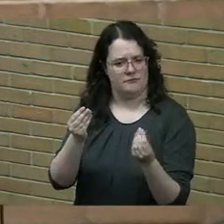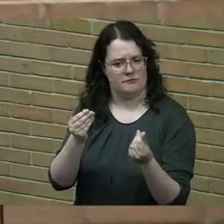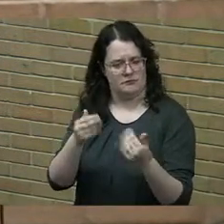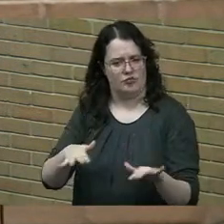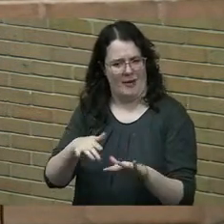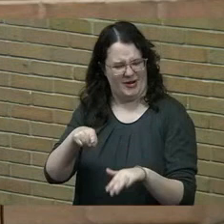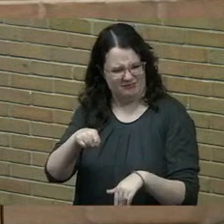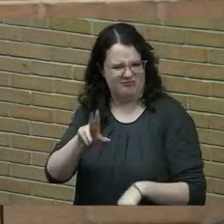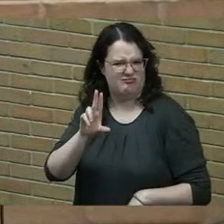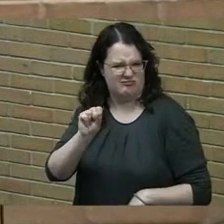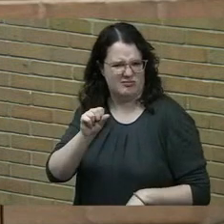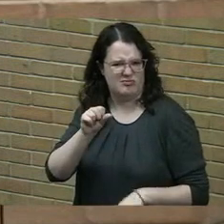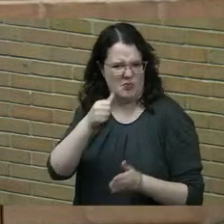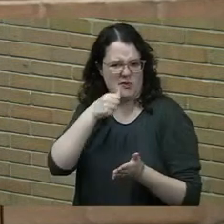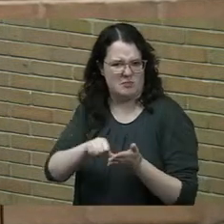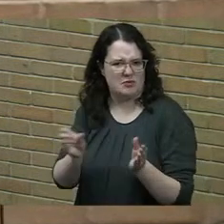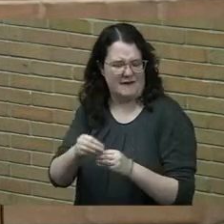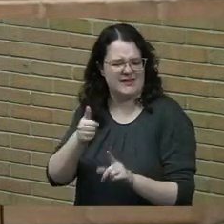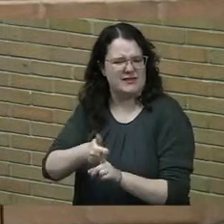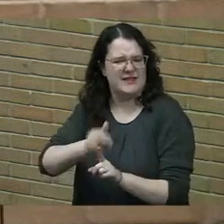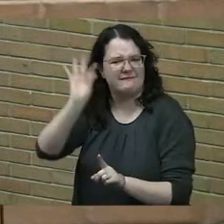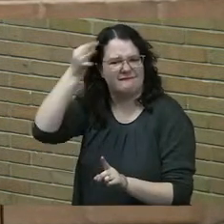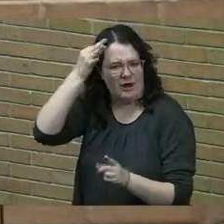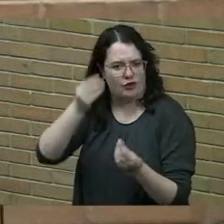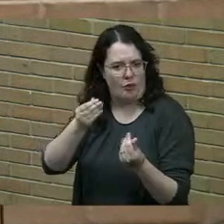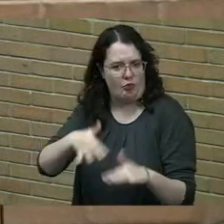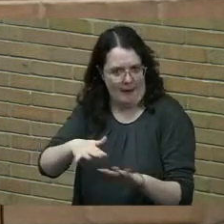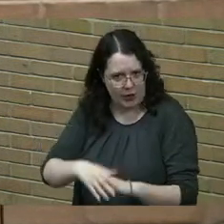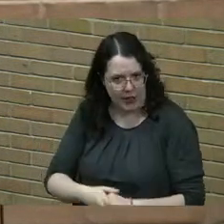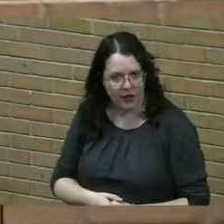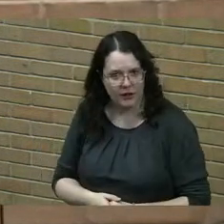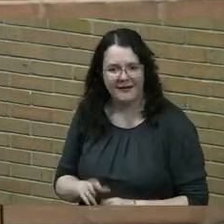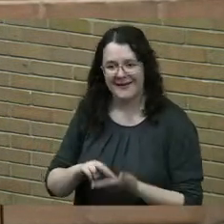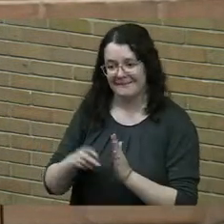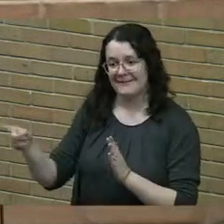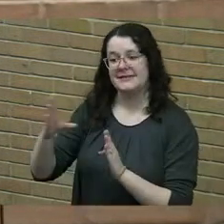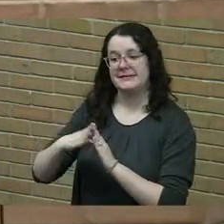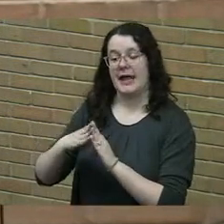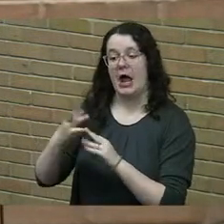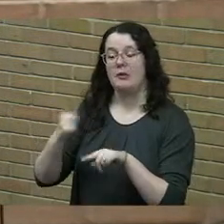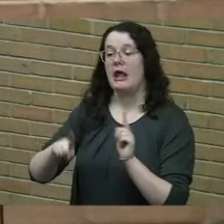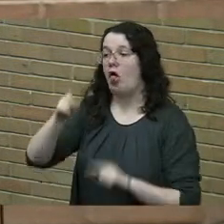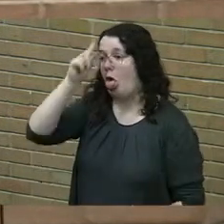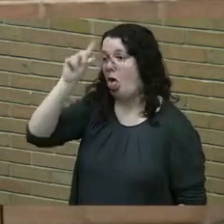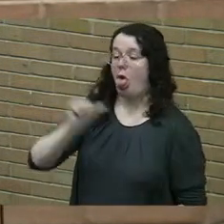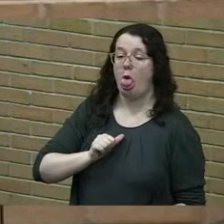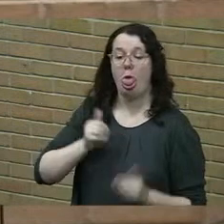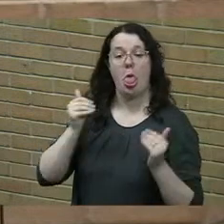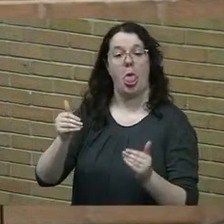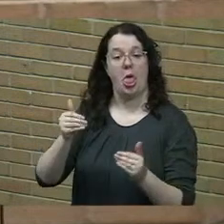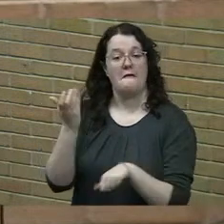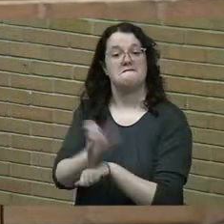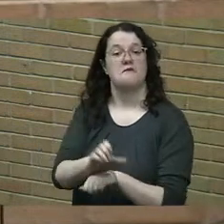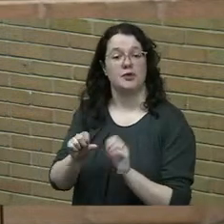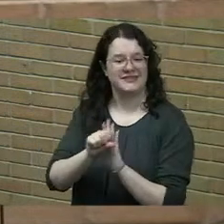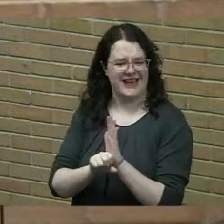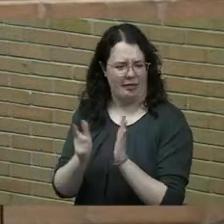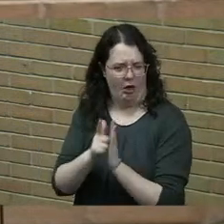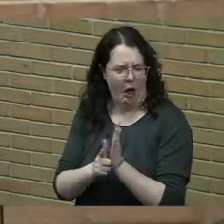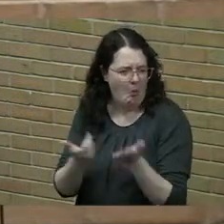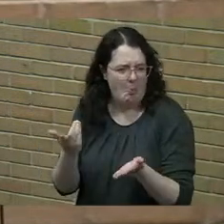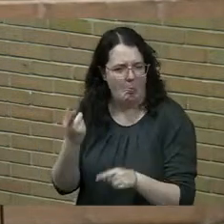U.S. post office. The town can't just, based on a whim, enforce state laws on federal property.